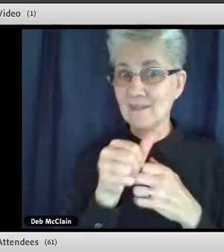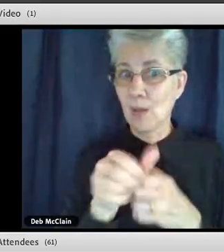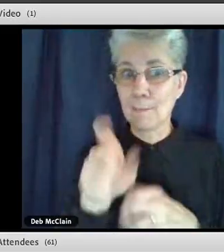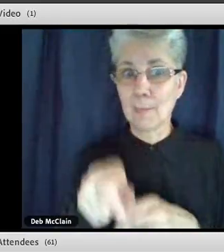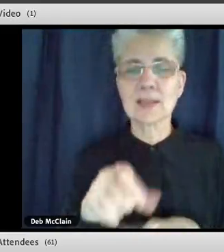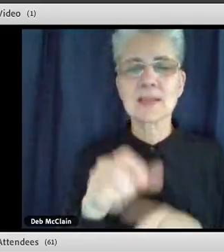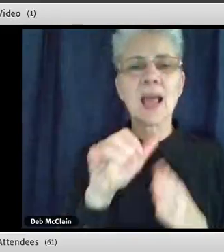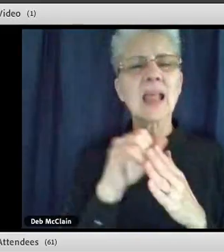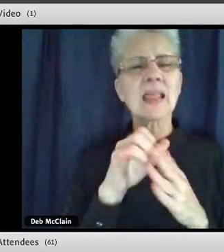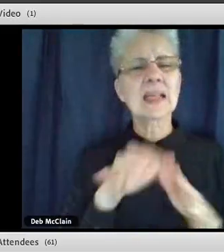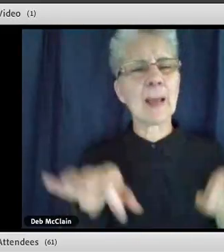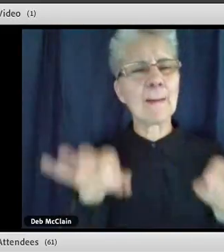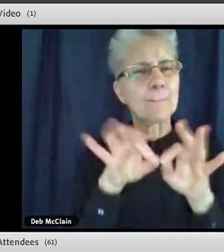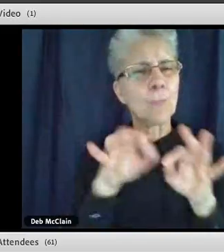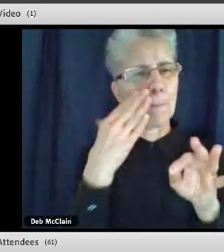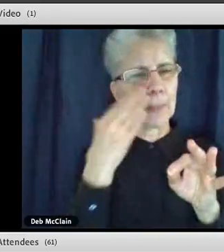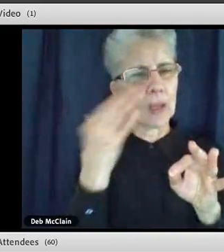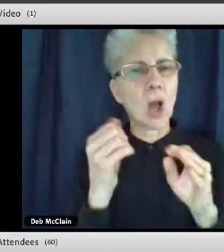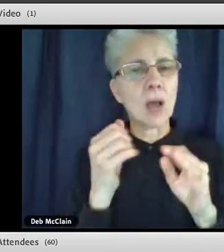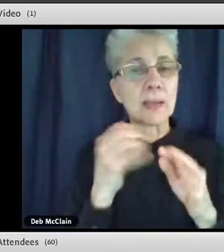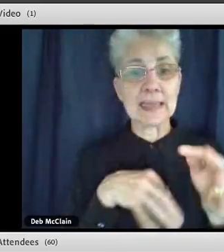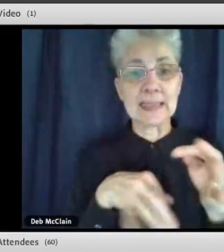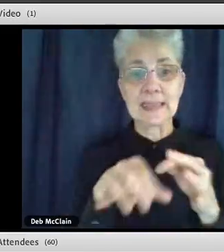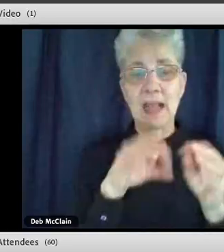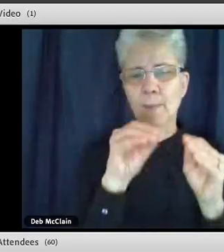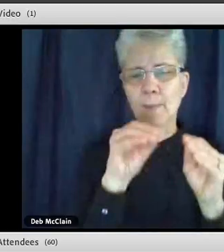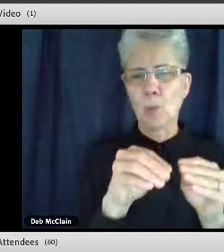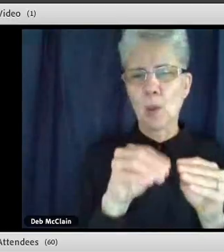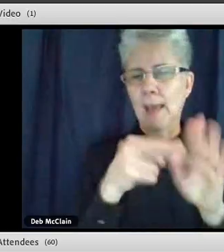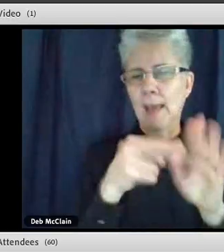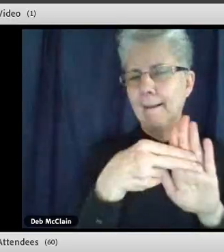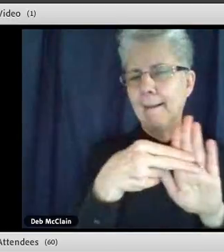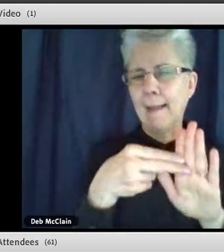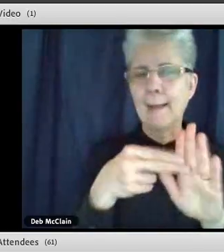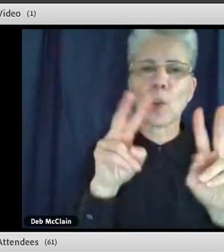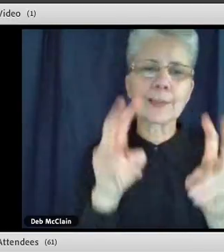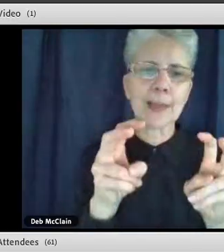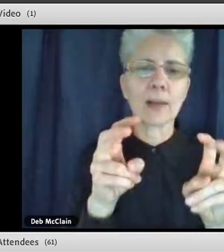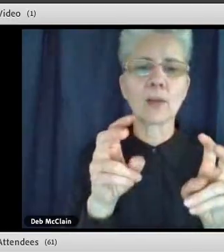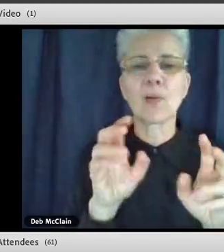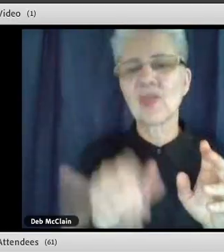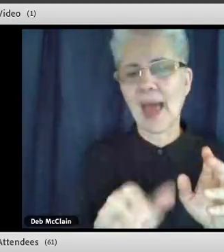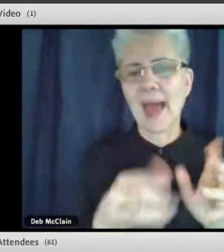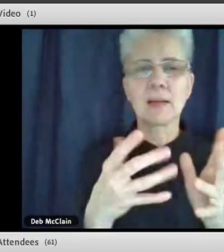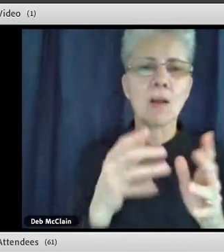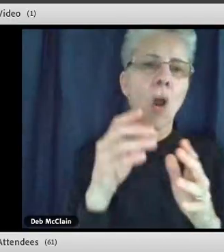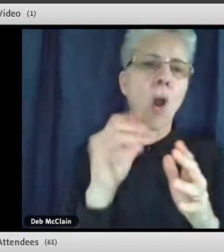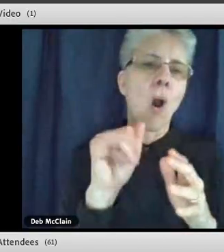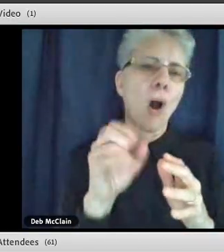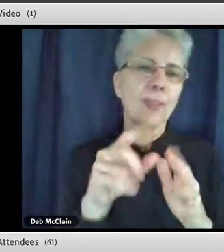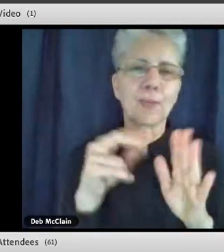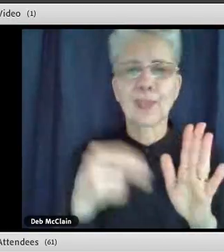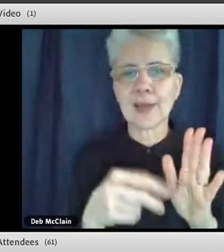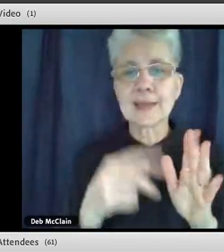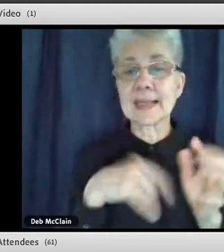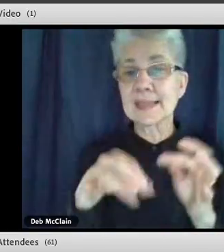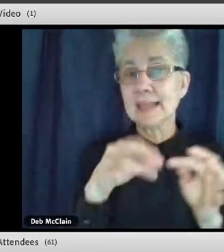is important because instead of putting like a label, like title is this, author is this, instead of